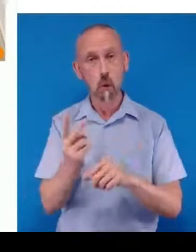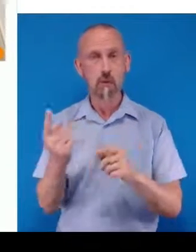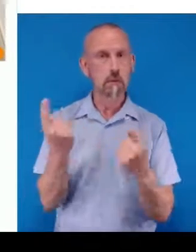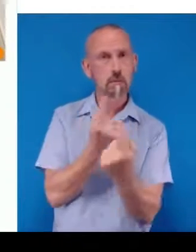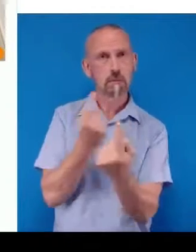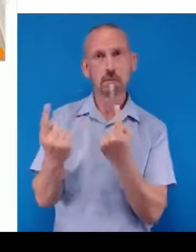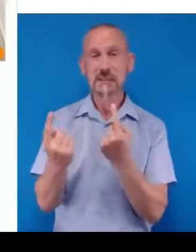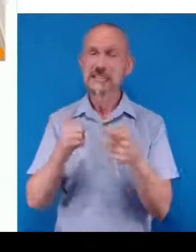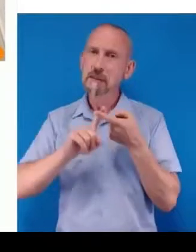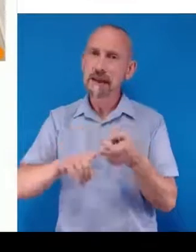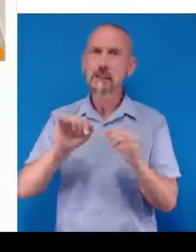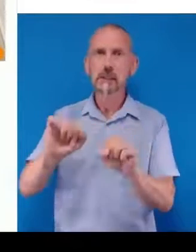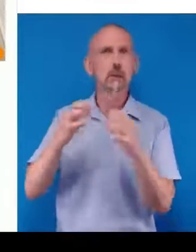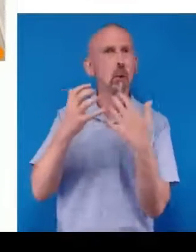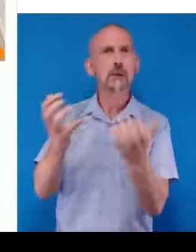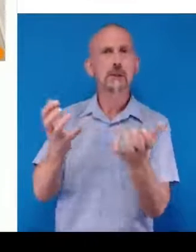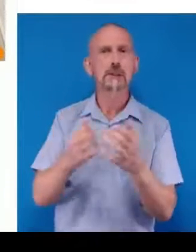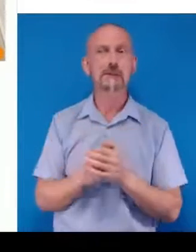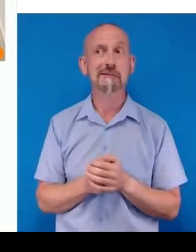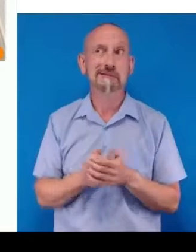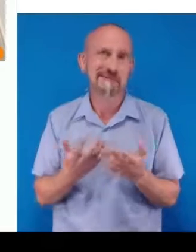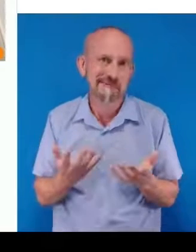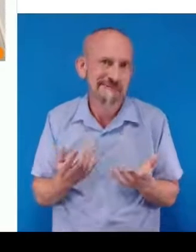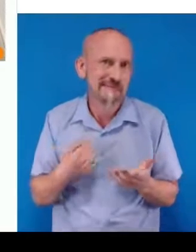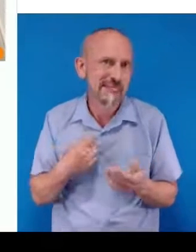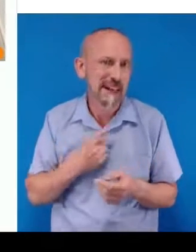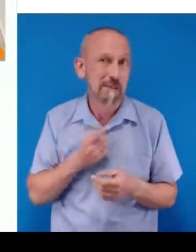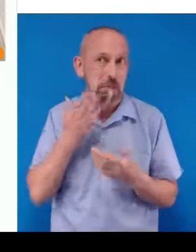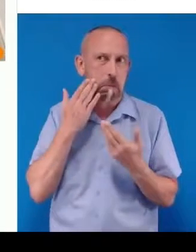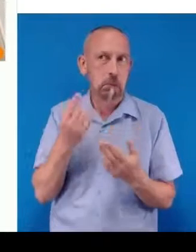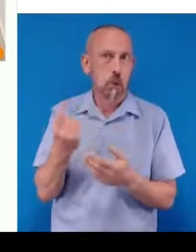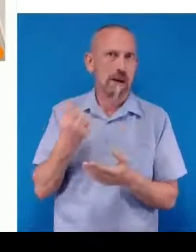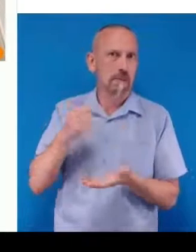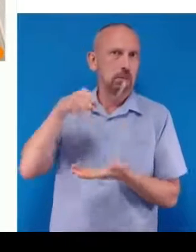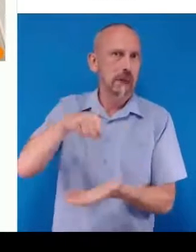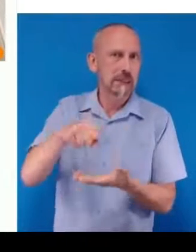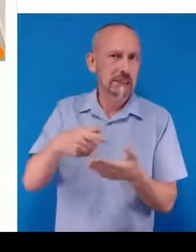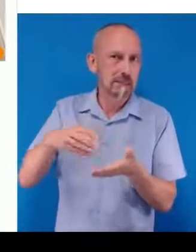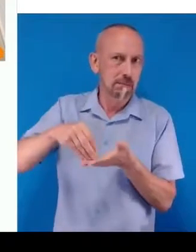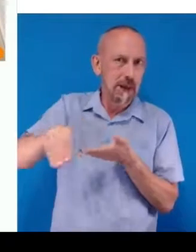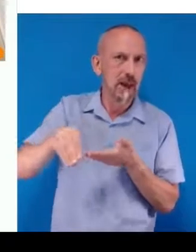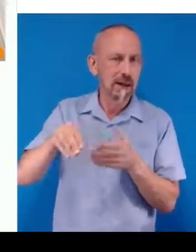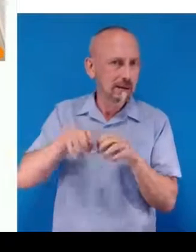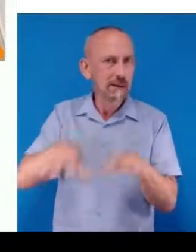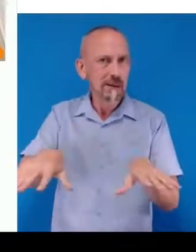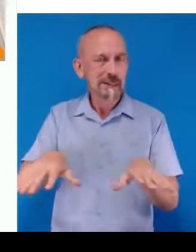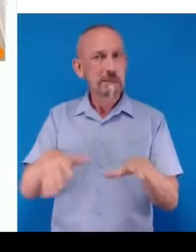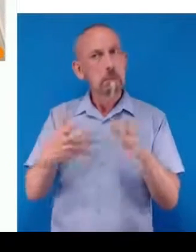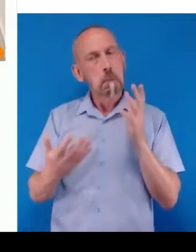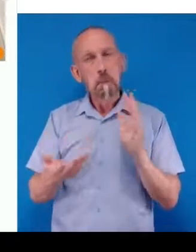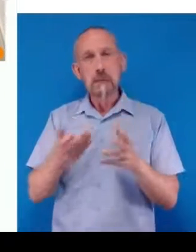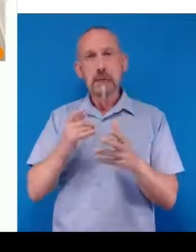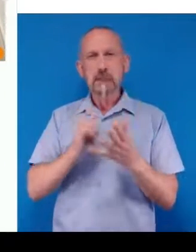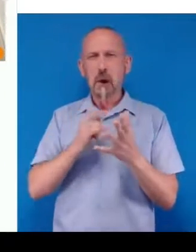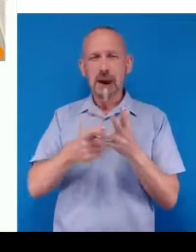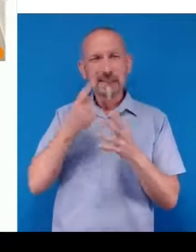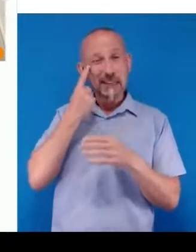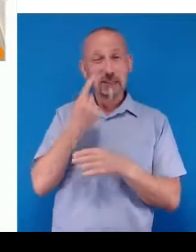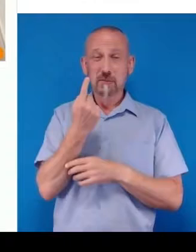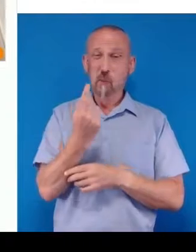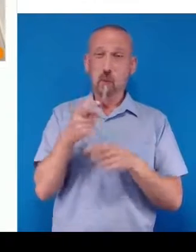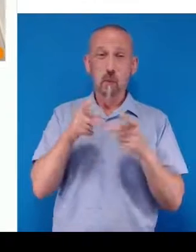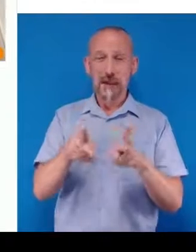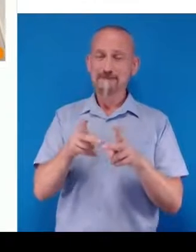So I think trying to reach the widest audience possible is the way to go, and International Sign Language